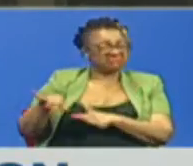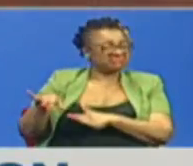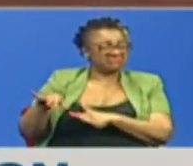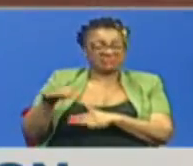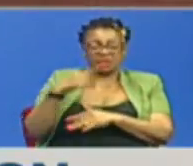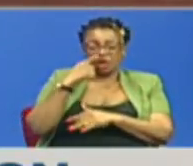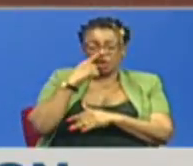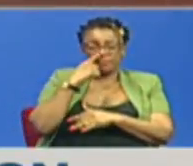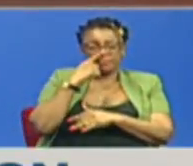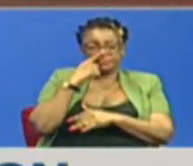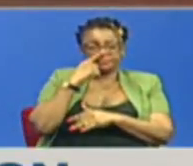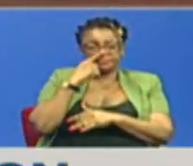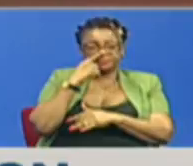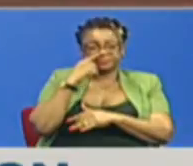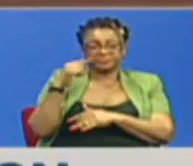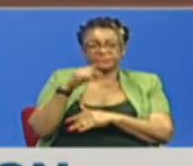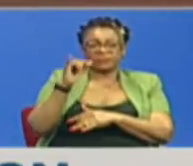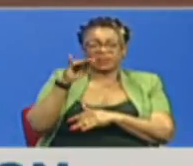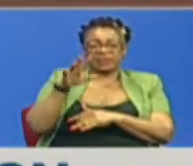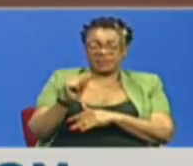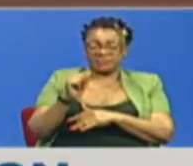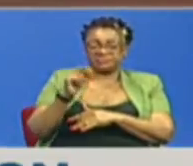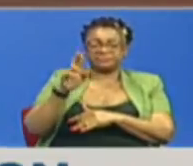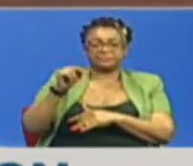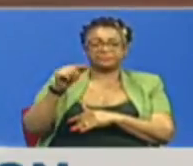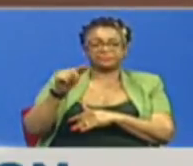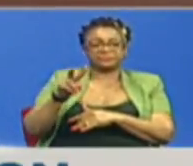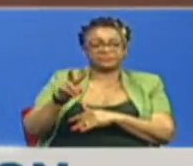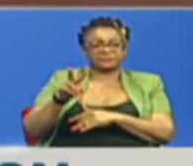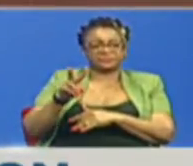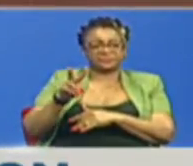at home. Gena Kirori, NTV.